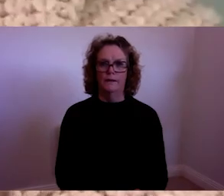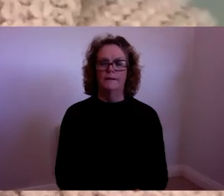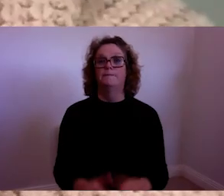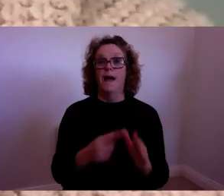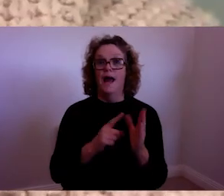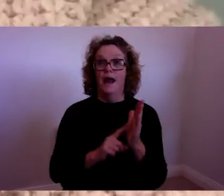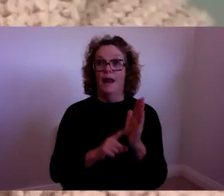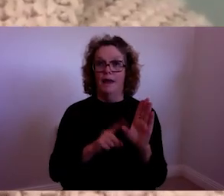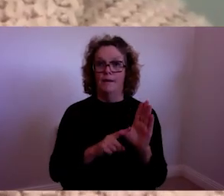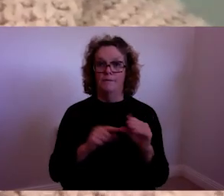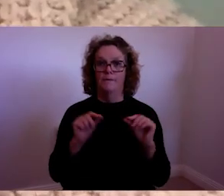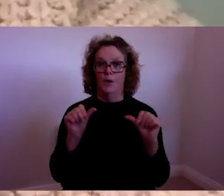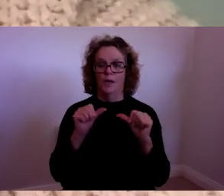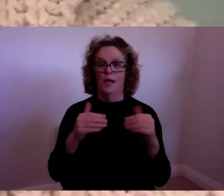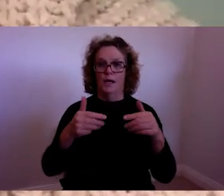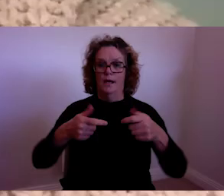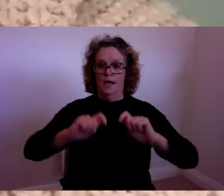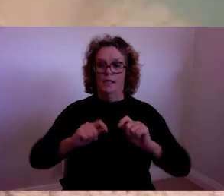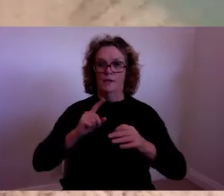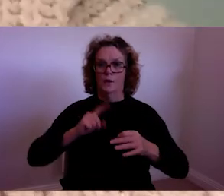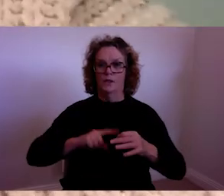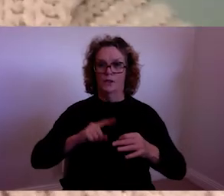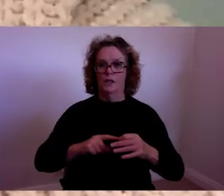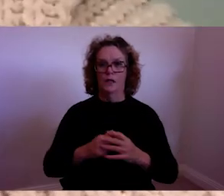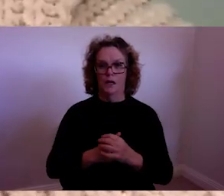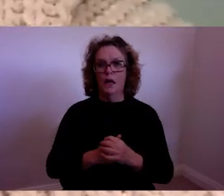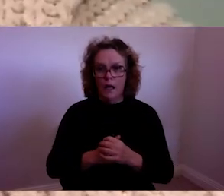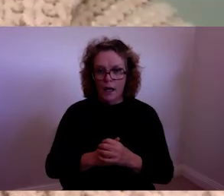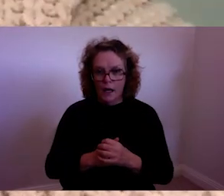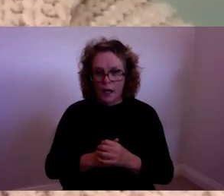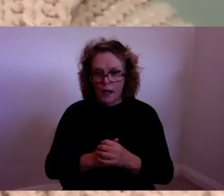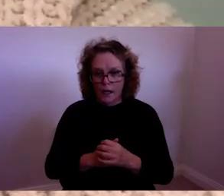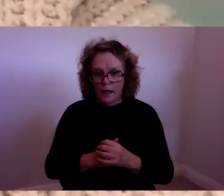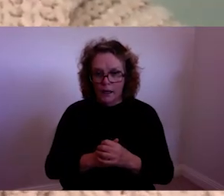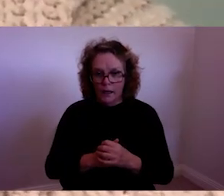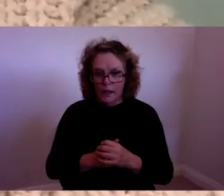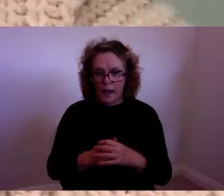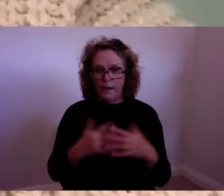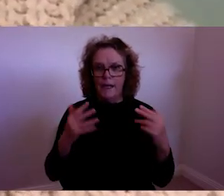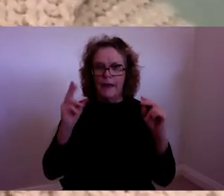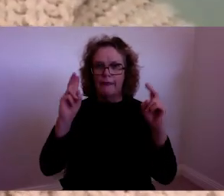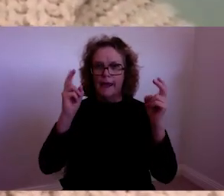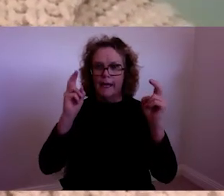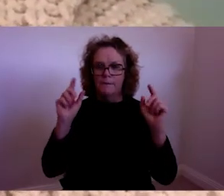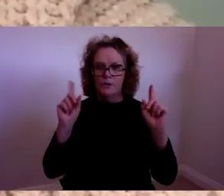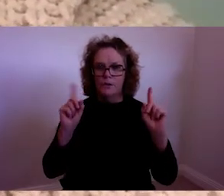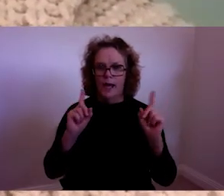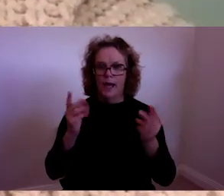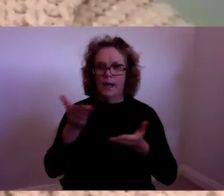Okay, the next question is, a key theme today was ensuring that we have